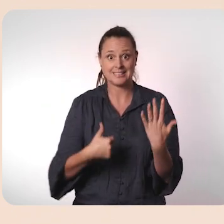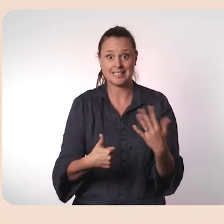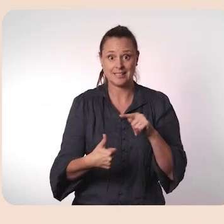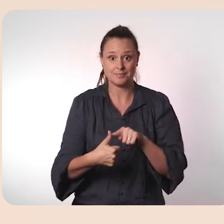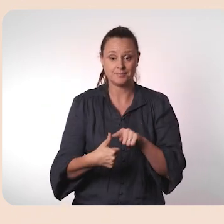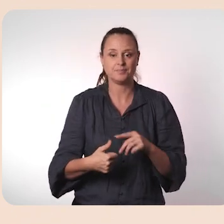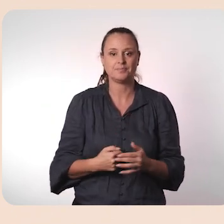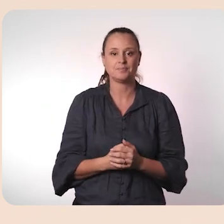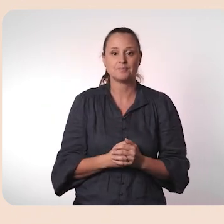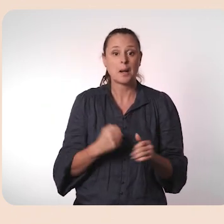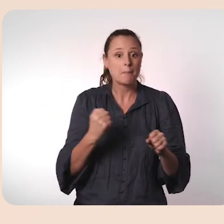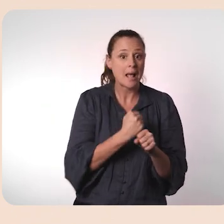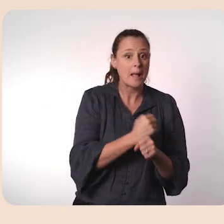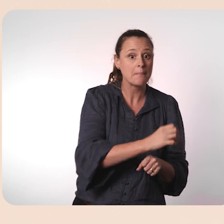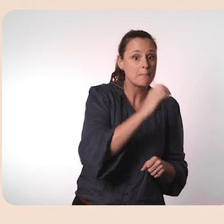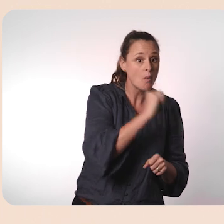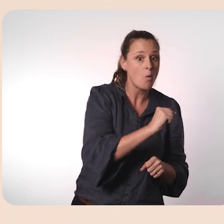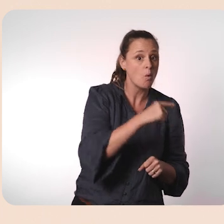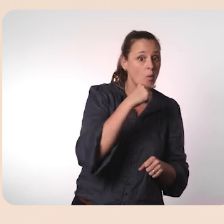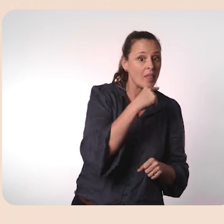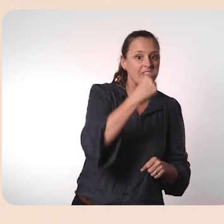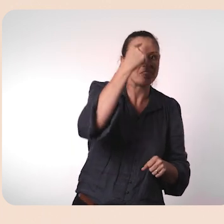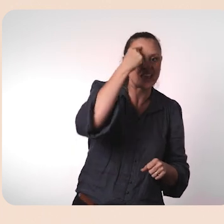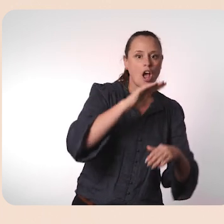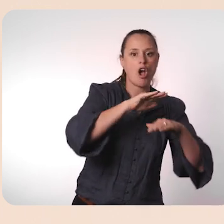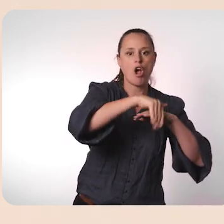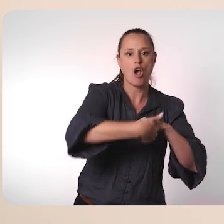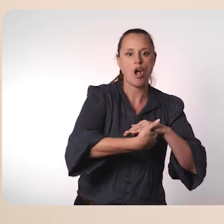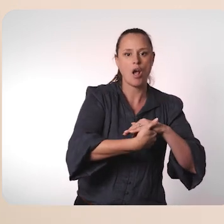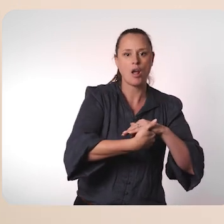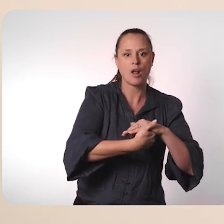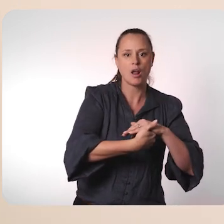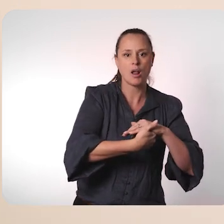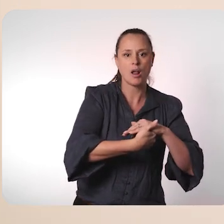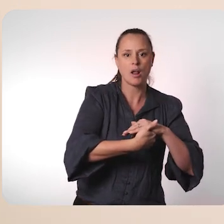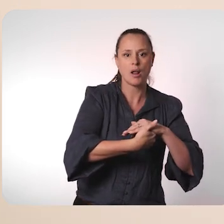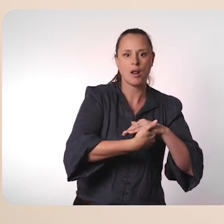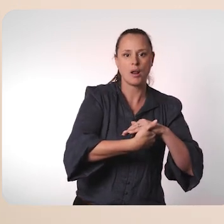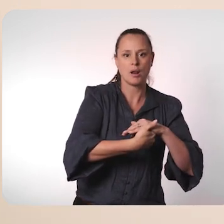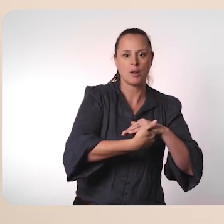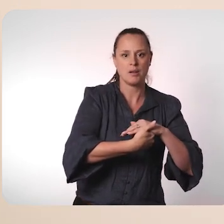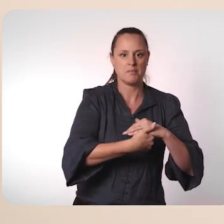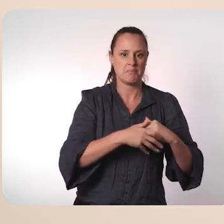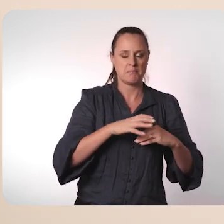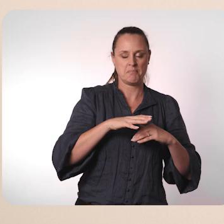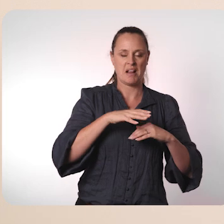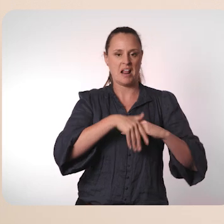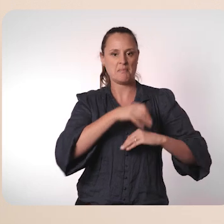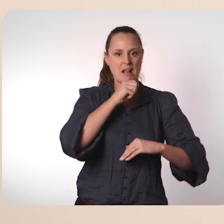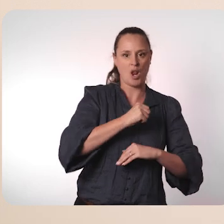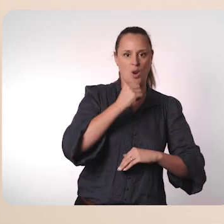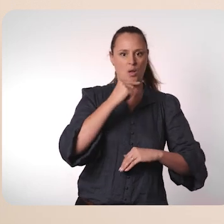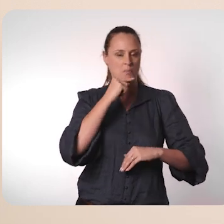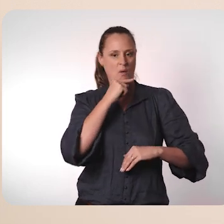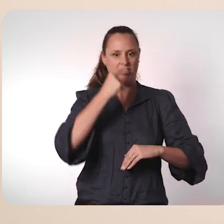challenge controlling, dominant and aggressive forms of masculinity. I think it's about allowing men to realise that it's okay